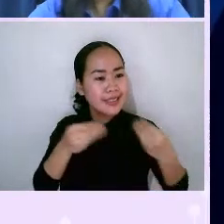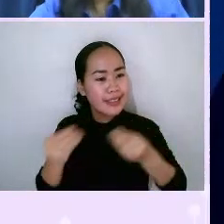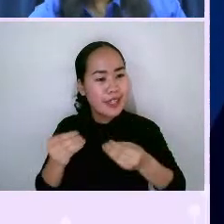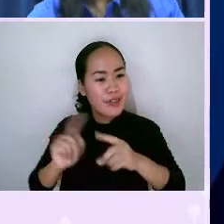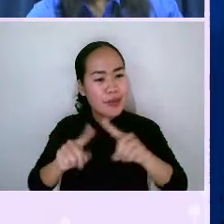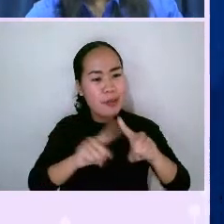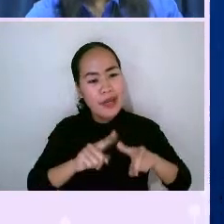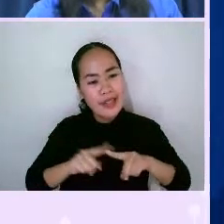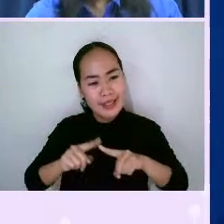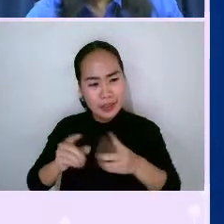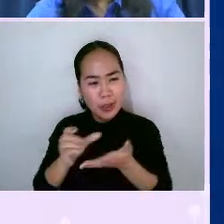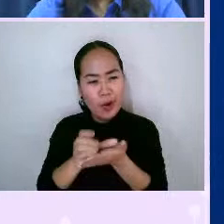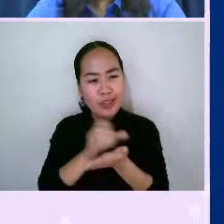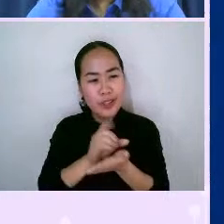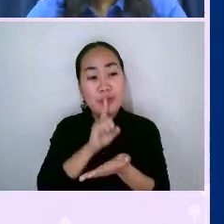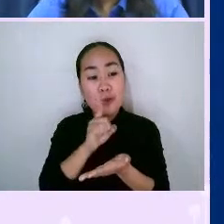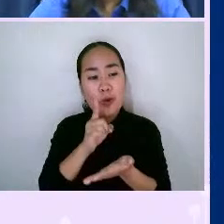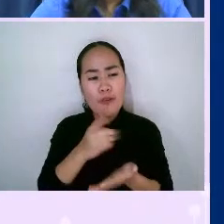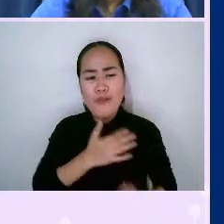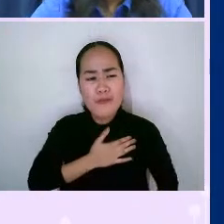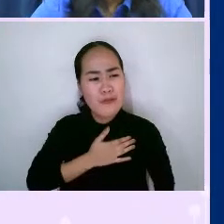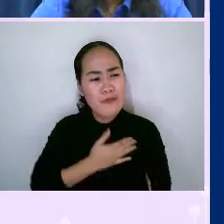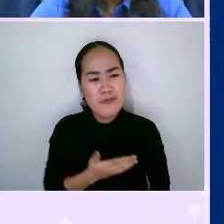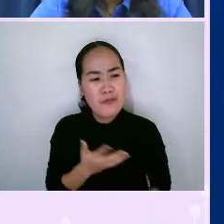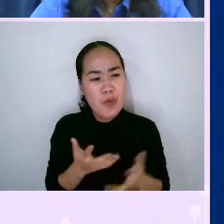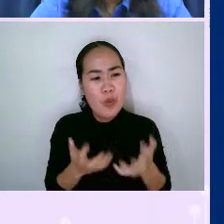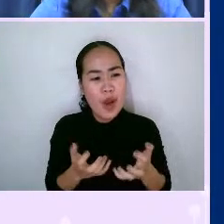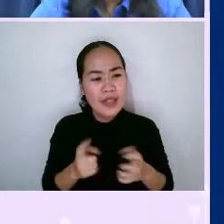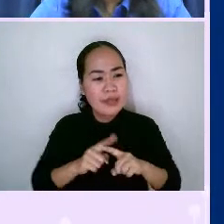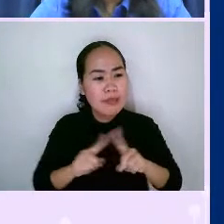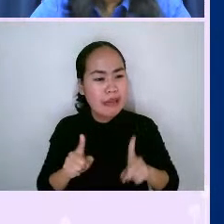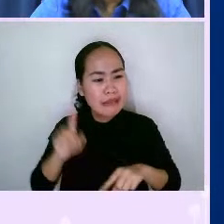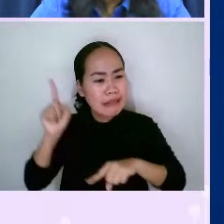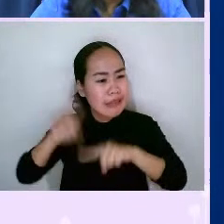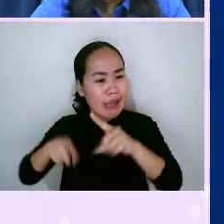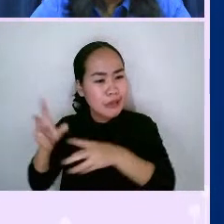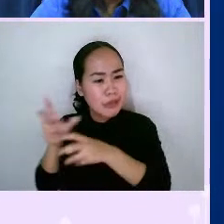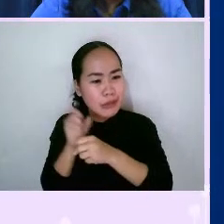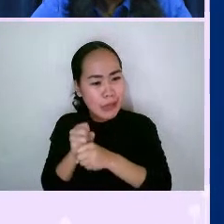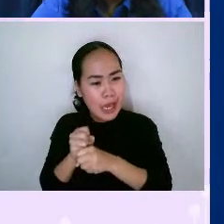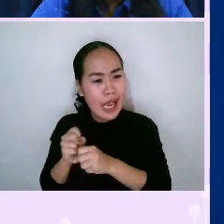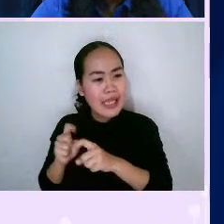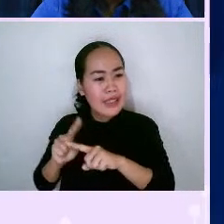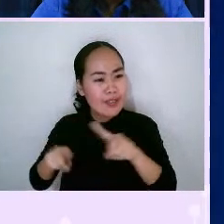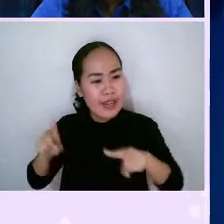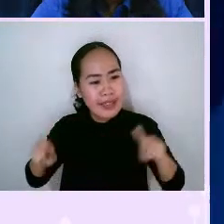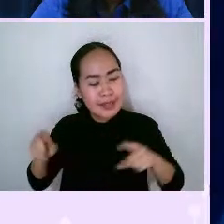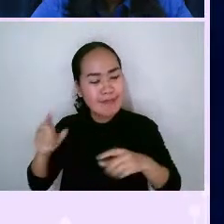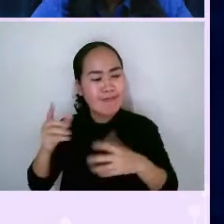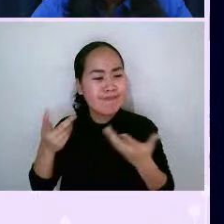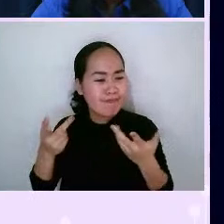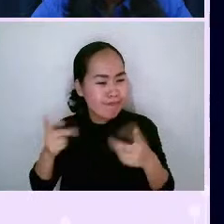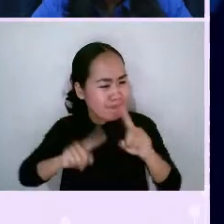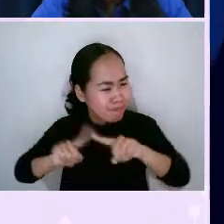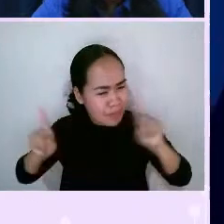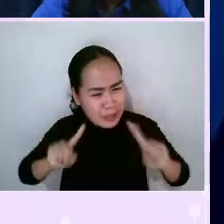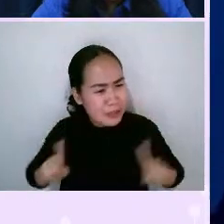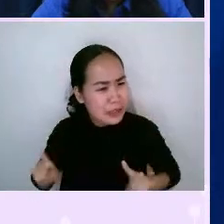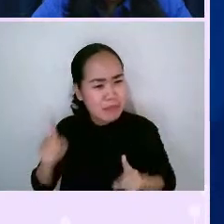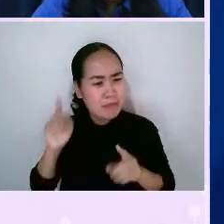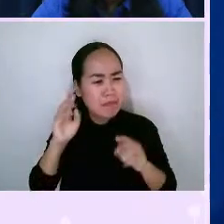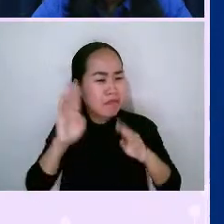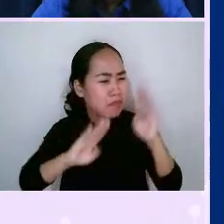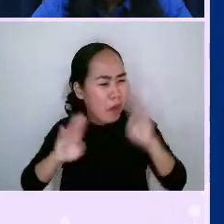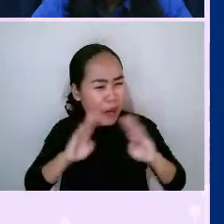those who are willing but are unable to avail regular training programs due to different challenges. Now,